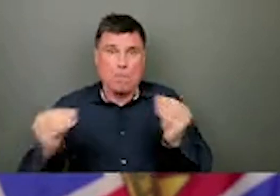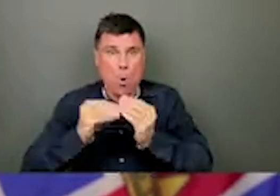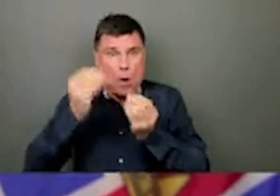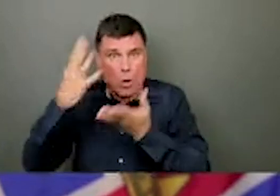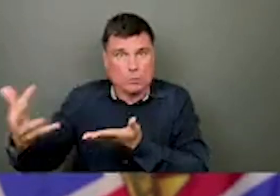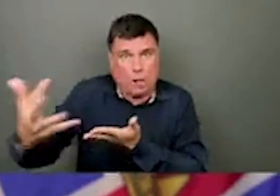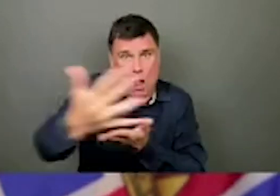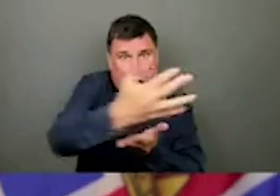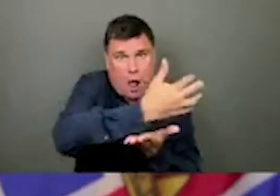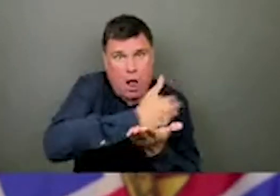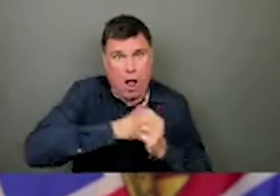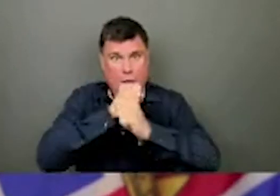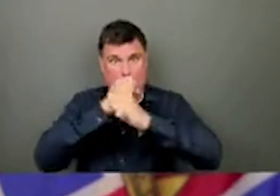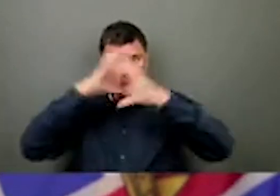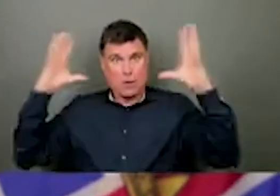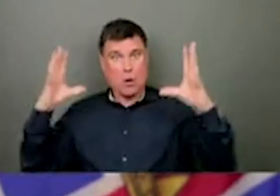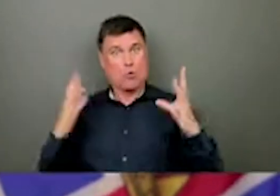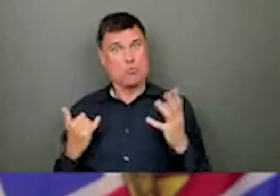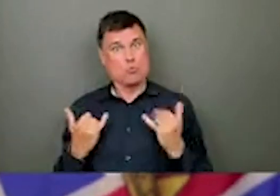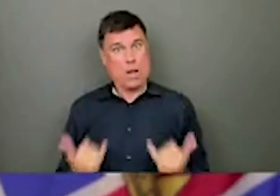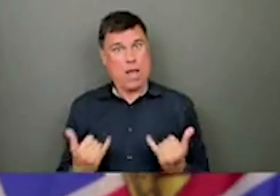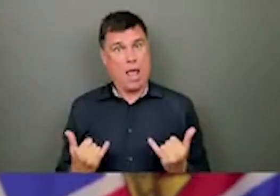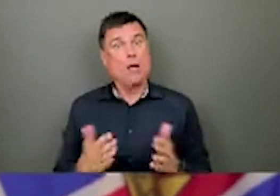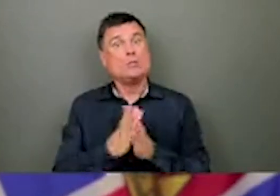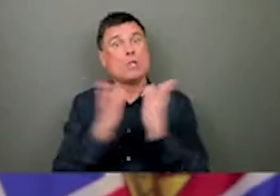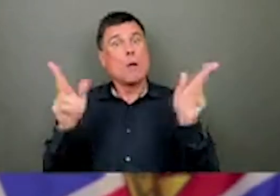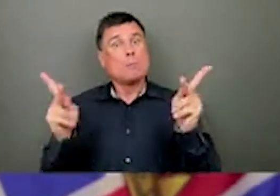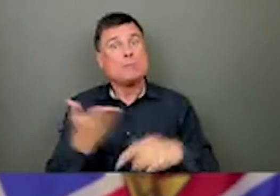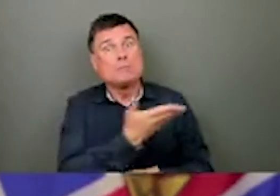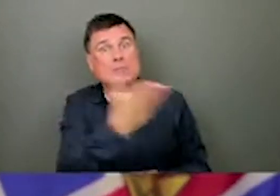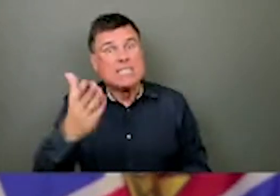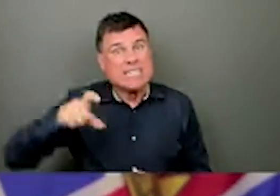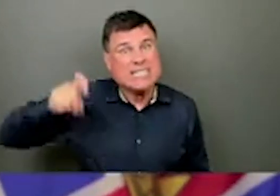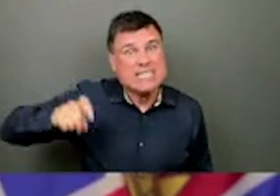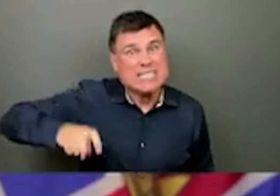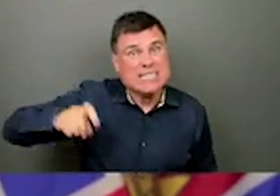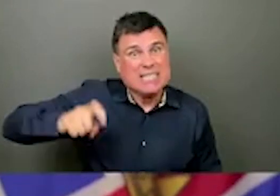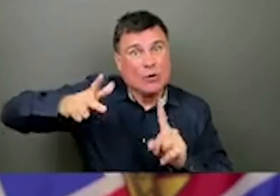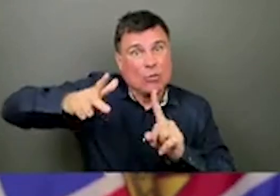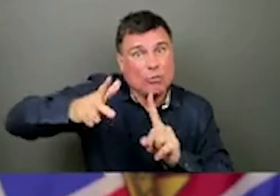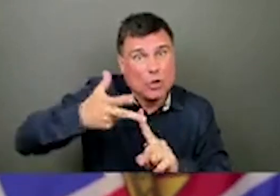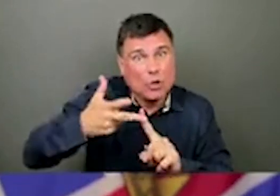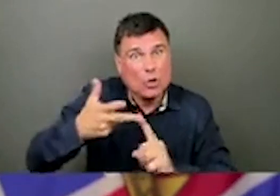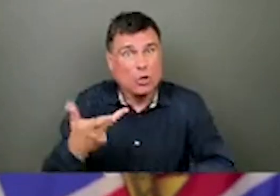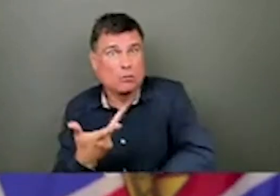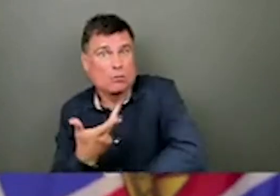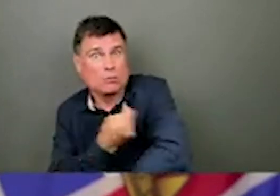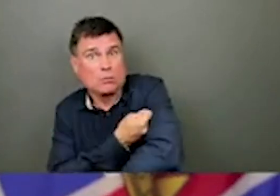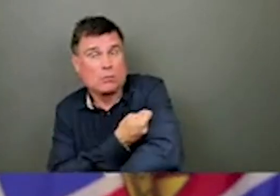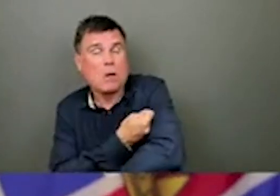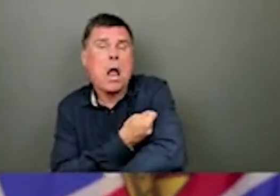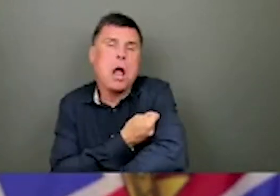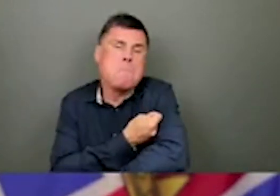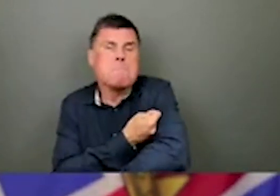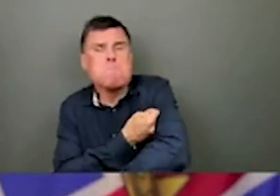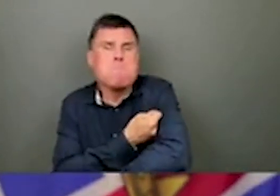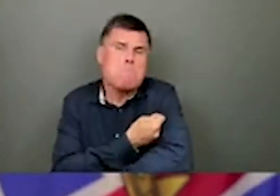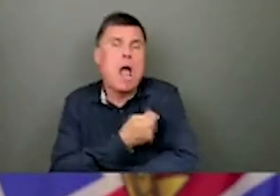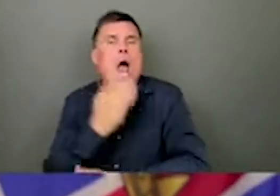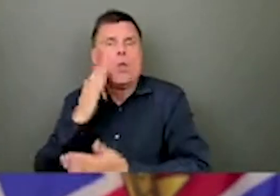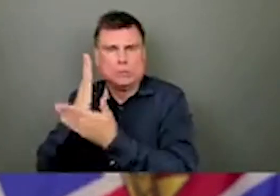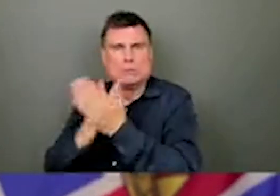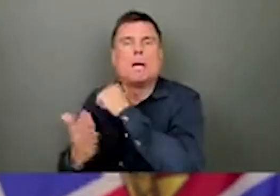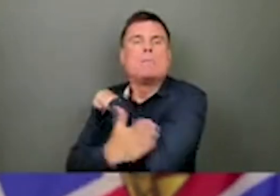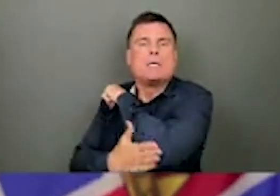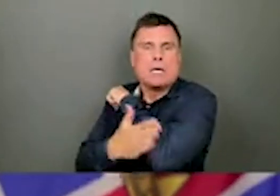seen countries like in Israel, the U.S. has been speculating about 6 months or 8 months,